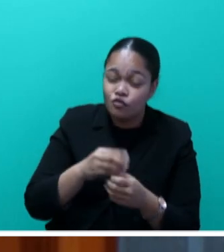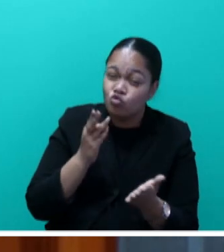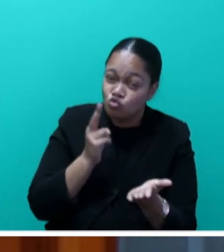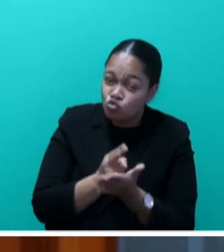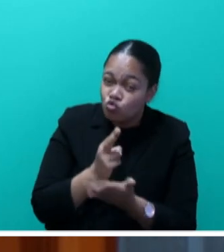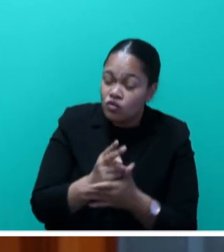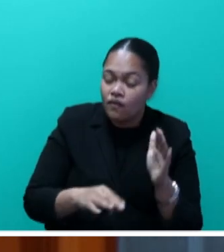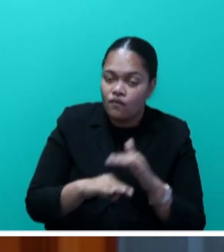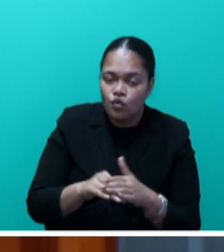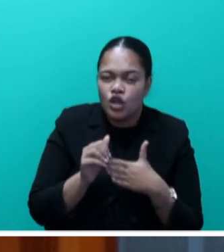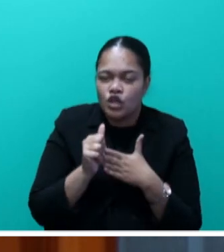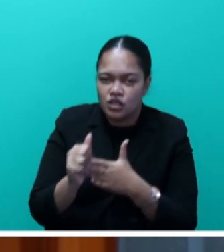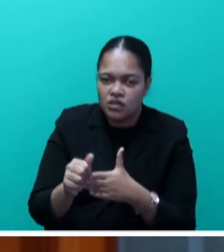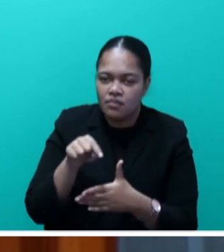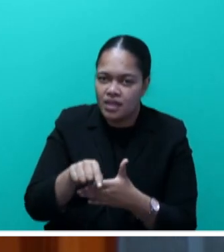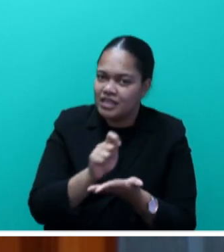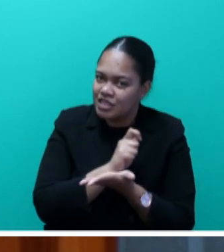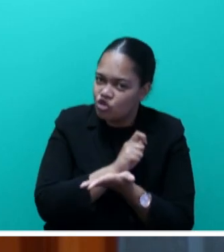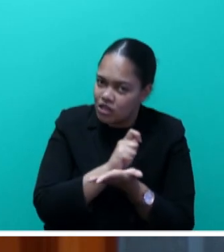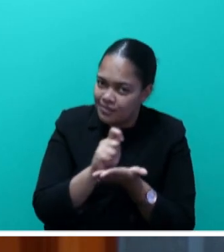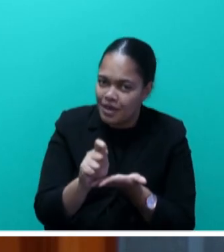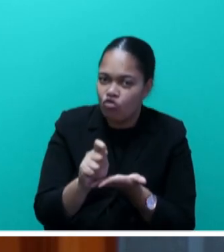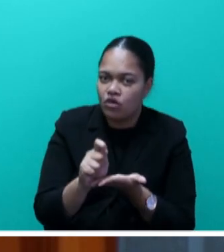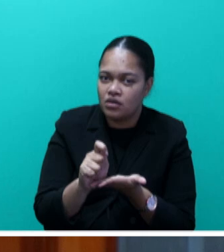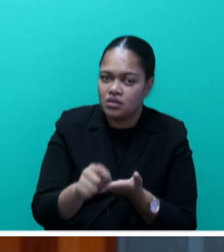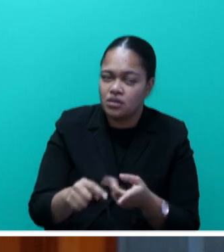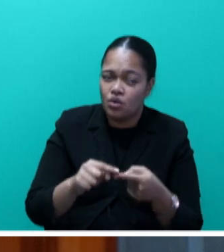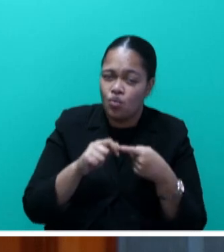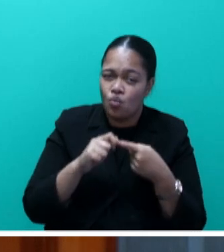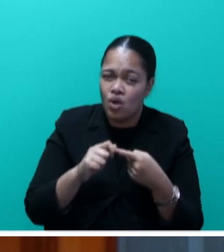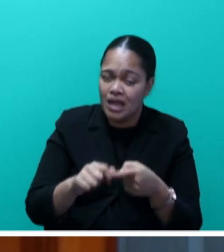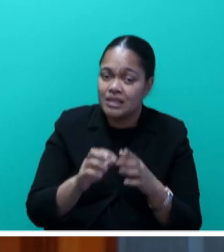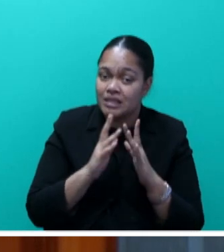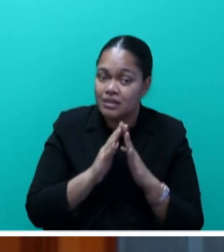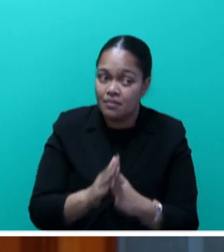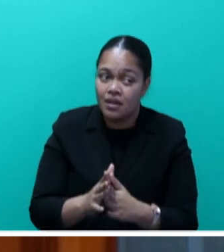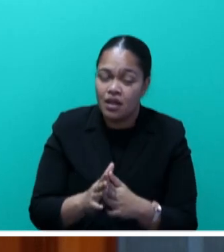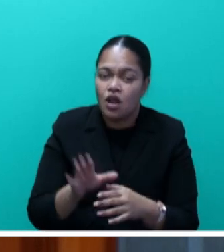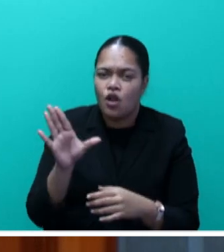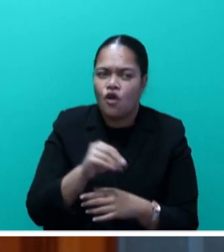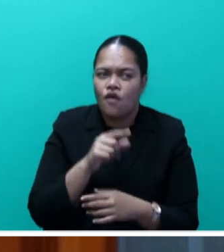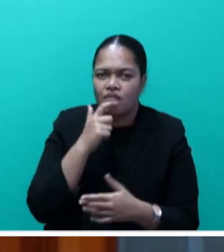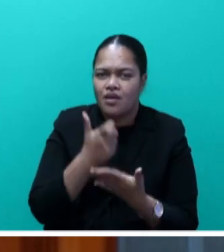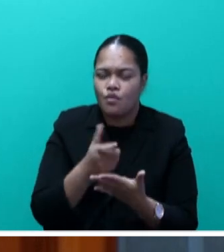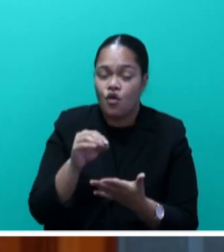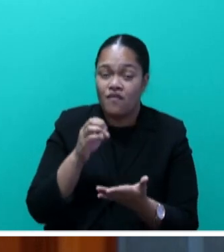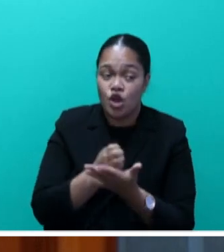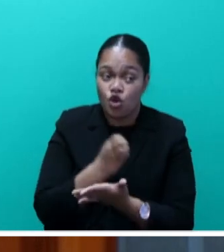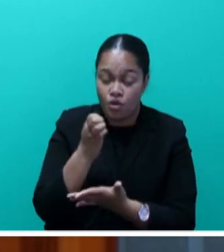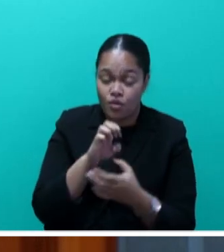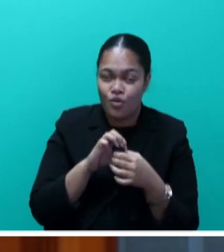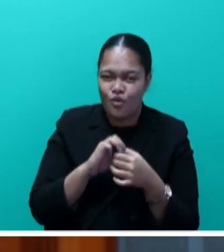and a leadership that is transparent. One that dispels the glamorization of our economy for its